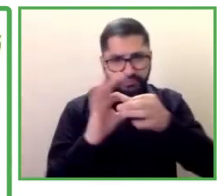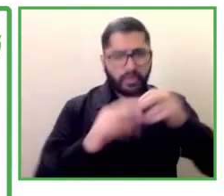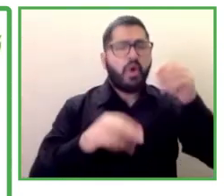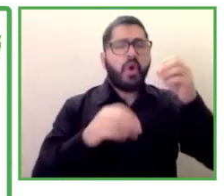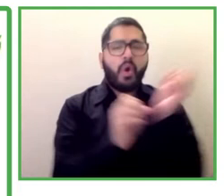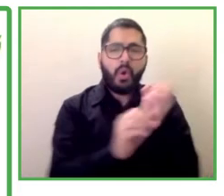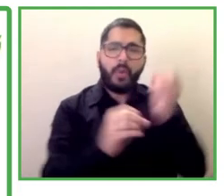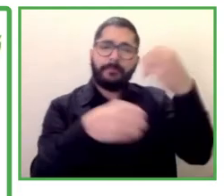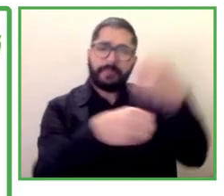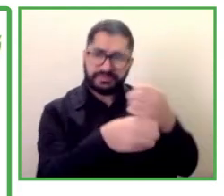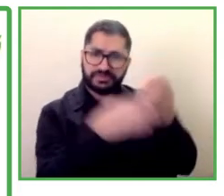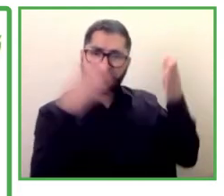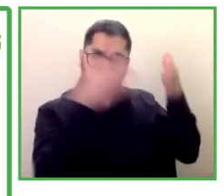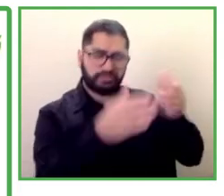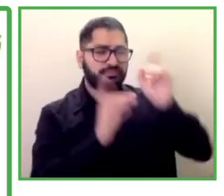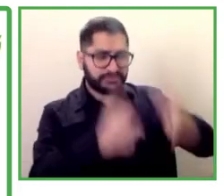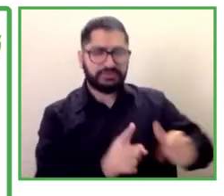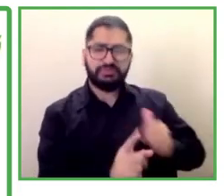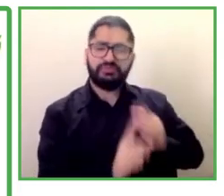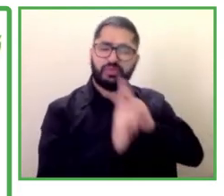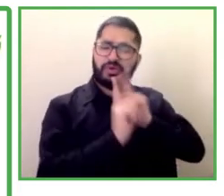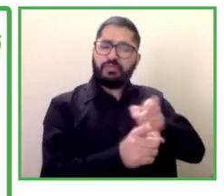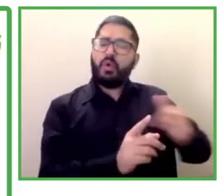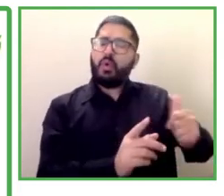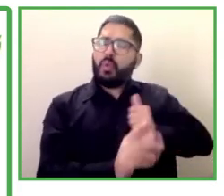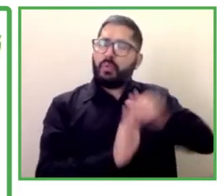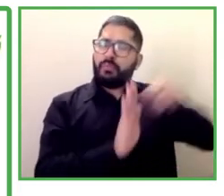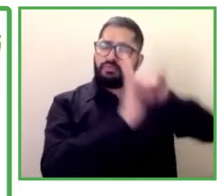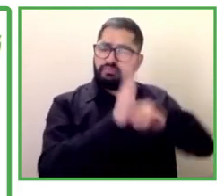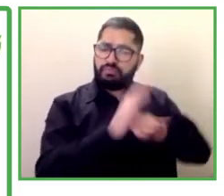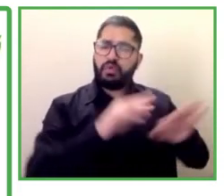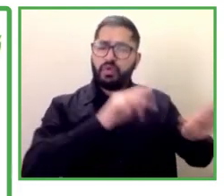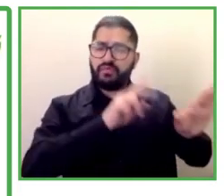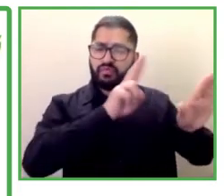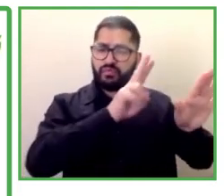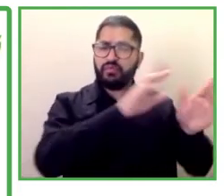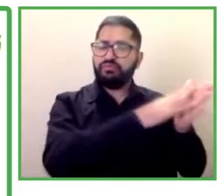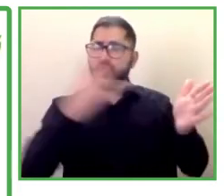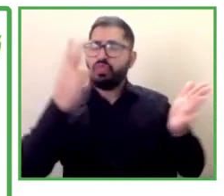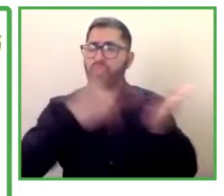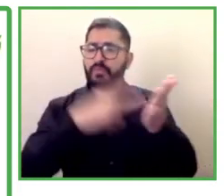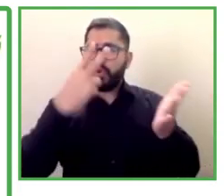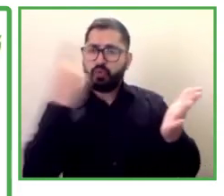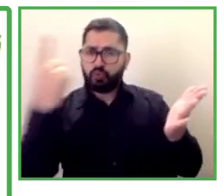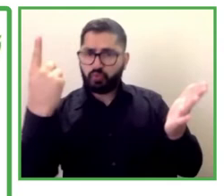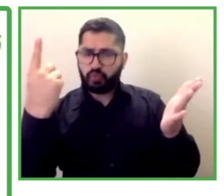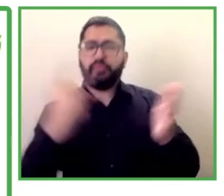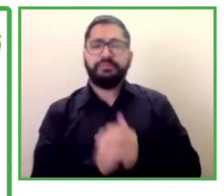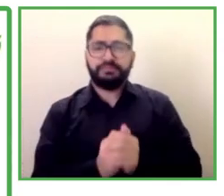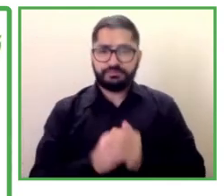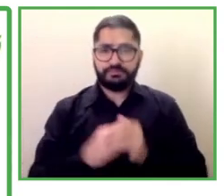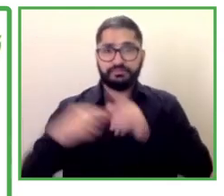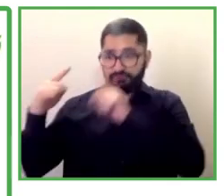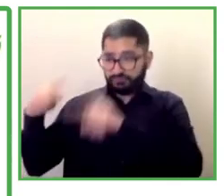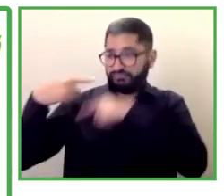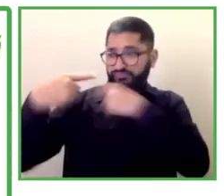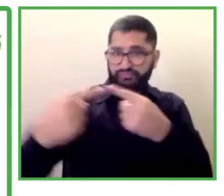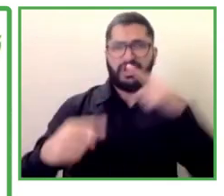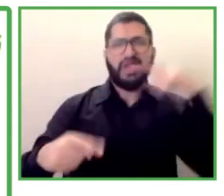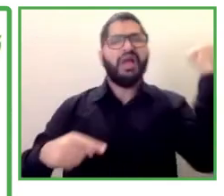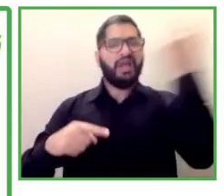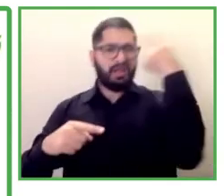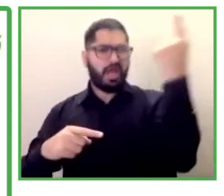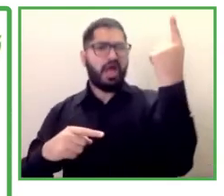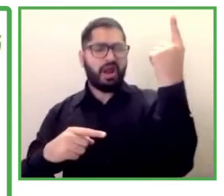the offer of public jobs in 2009, 10, and 11, the national direction